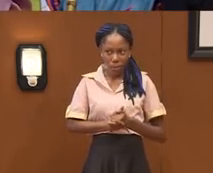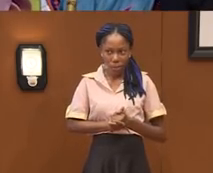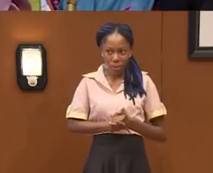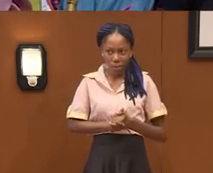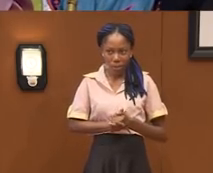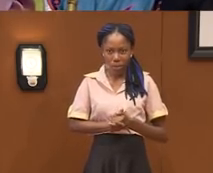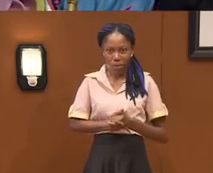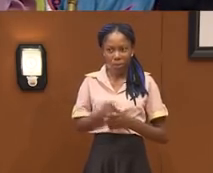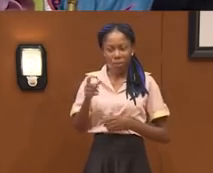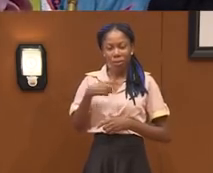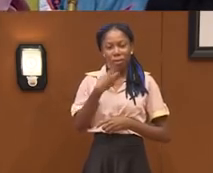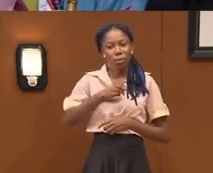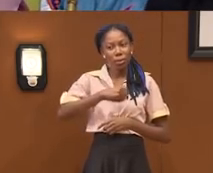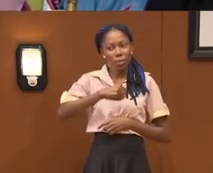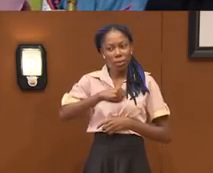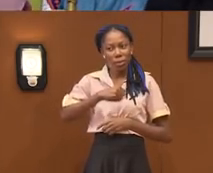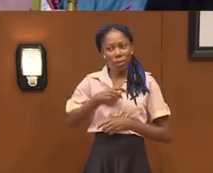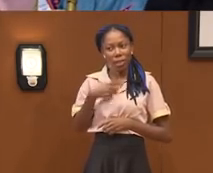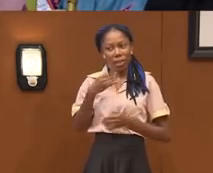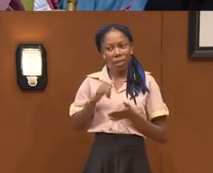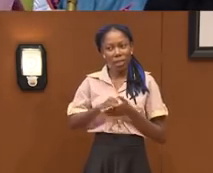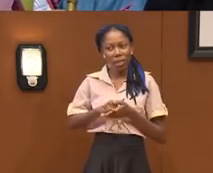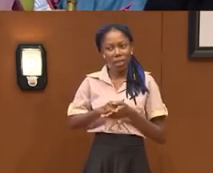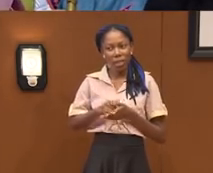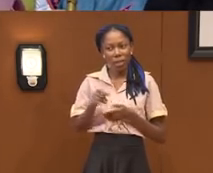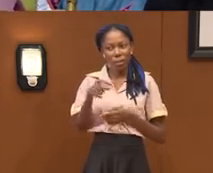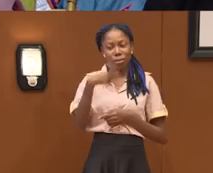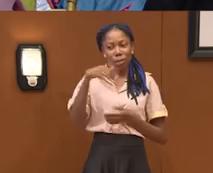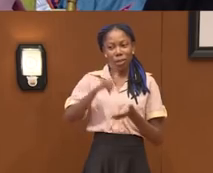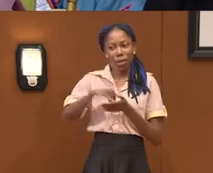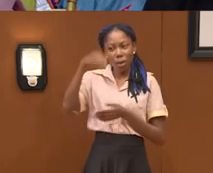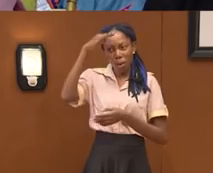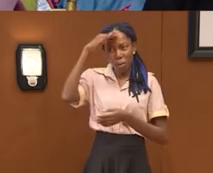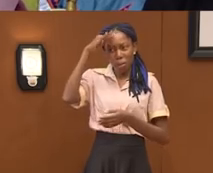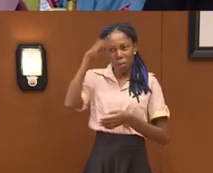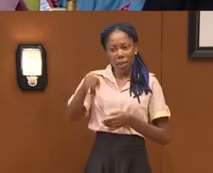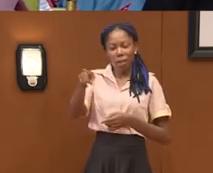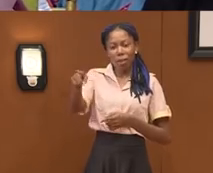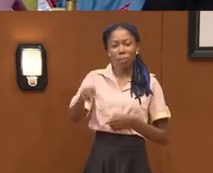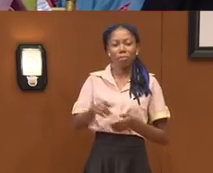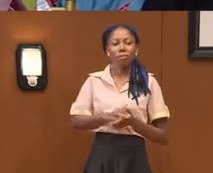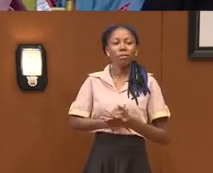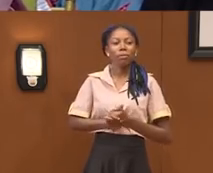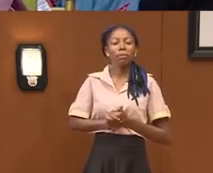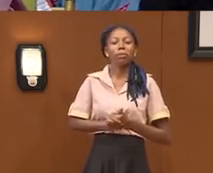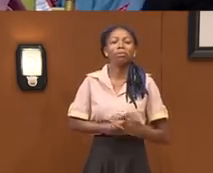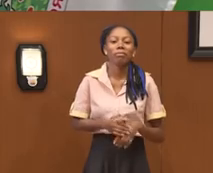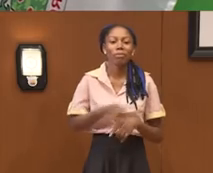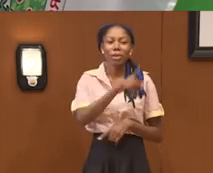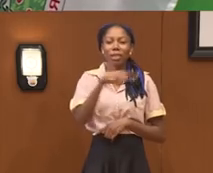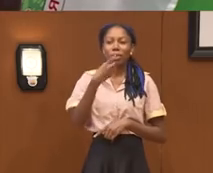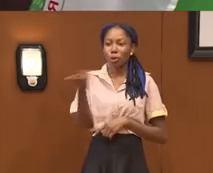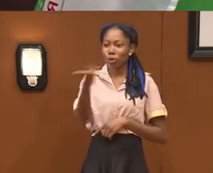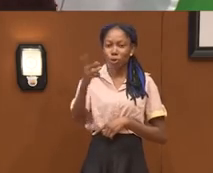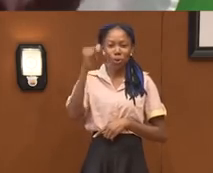Sorry to say it before this court. This young man, I'm disappointed. There's no young man in court here. You are age